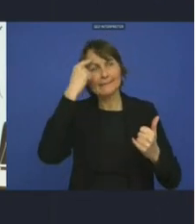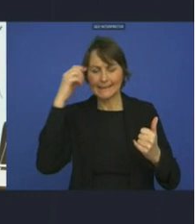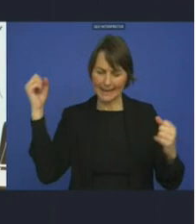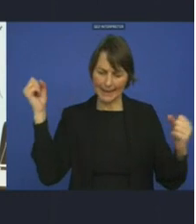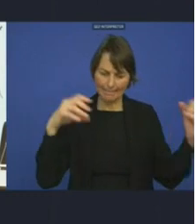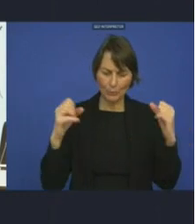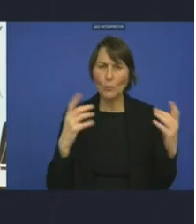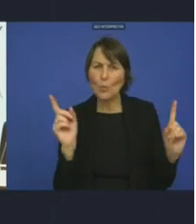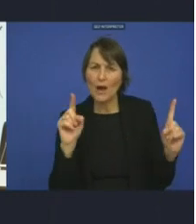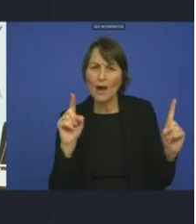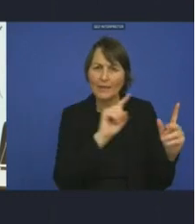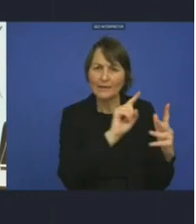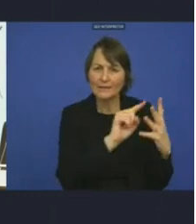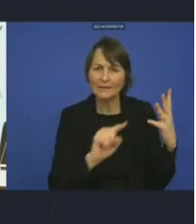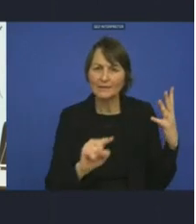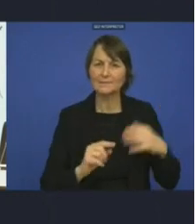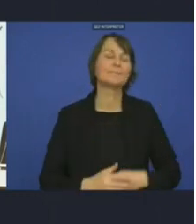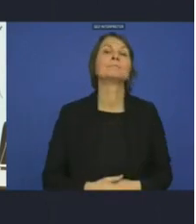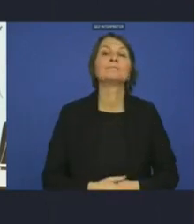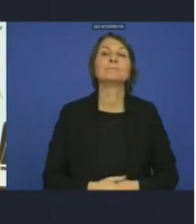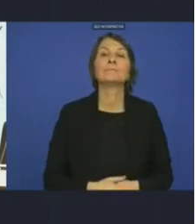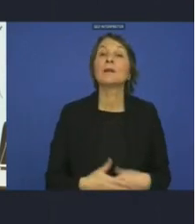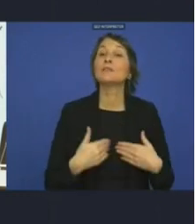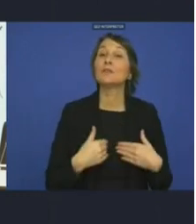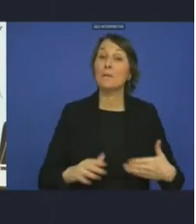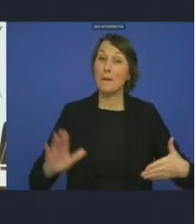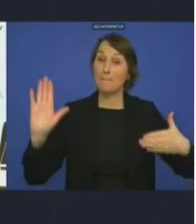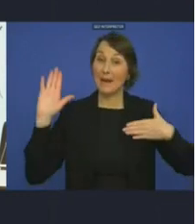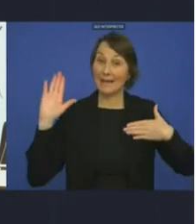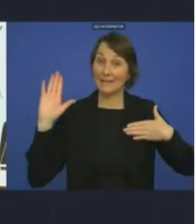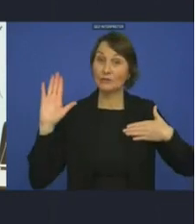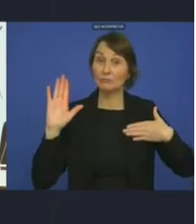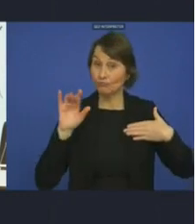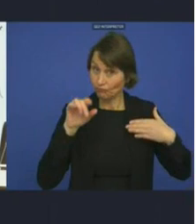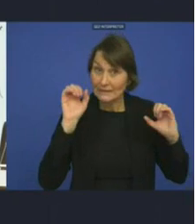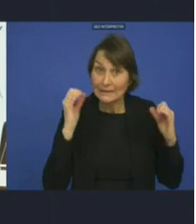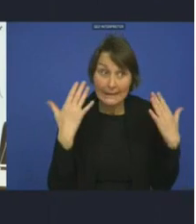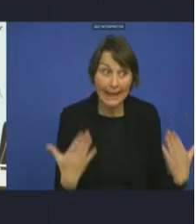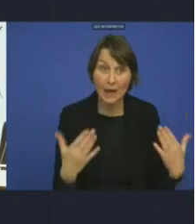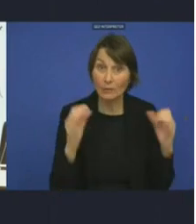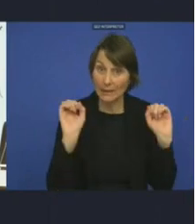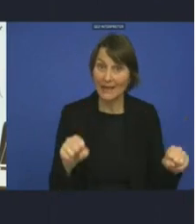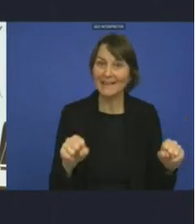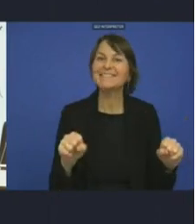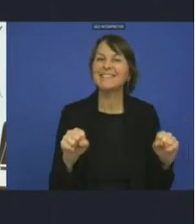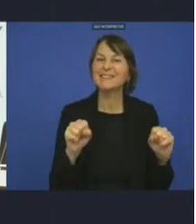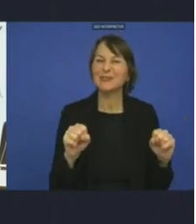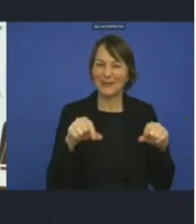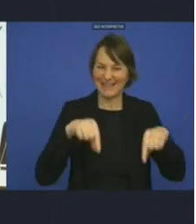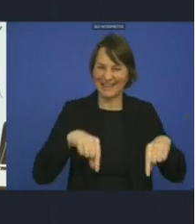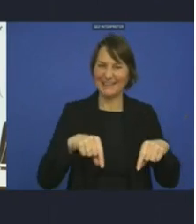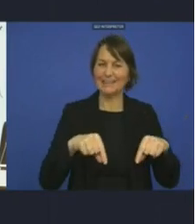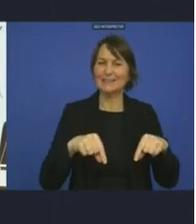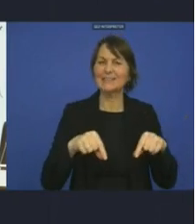of pledges, you are definitely invited to do it now. There is a link in this description,